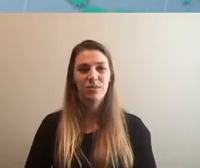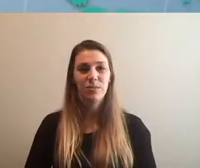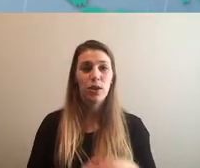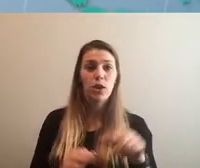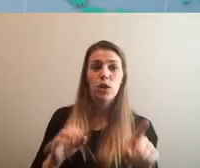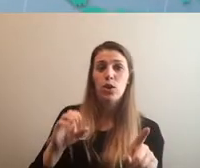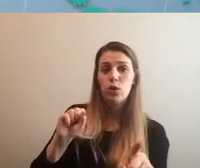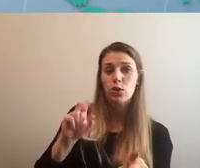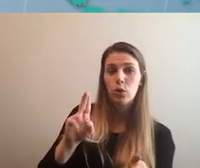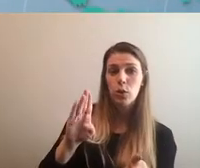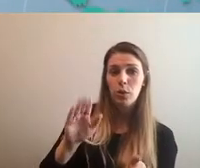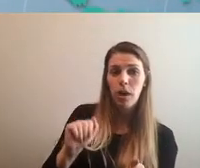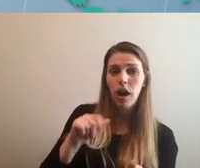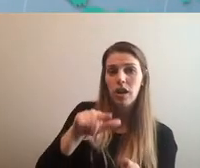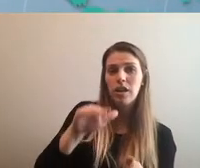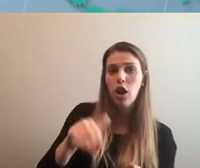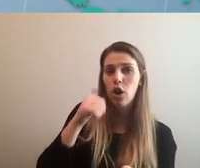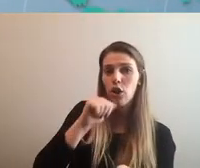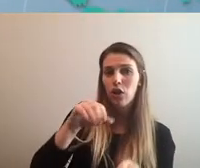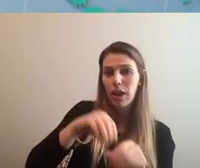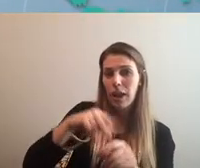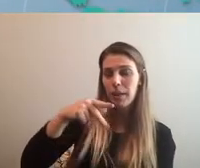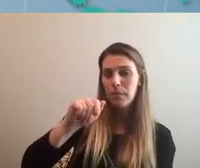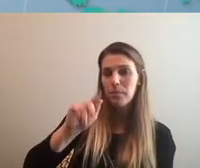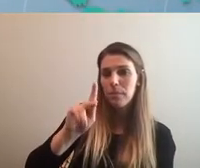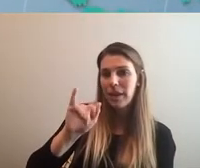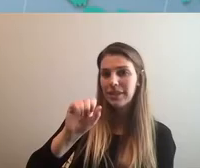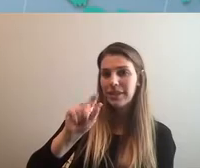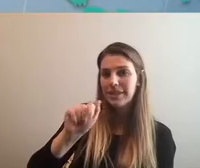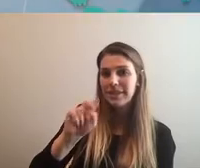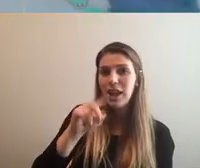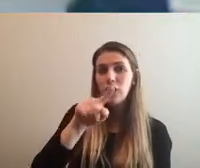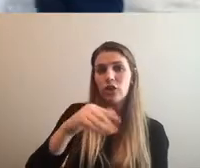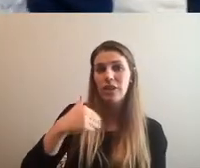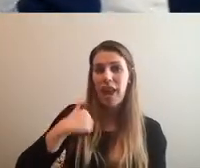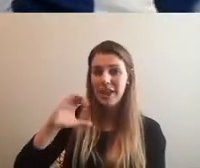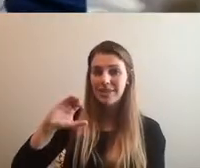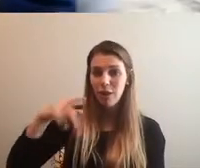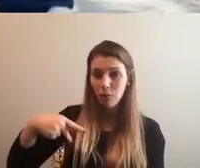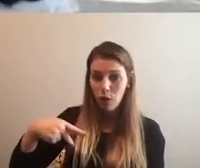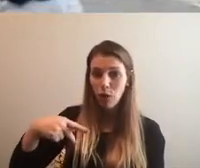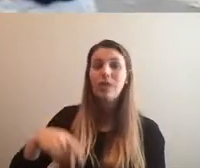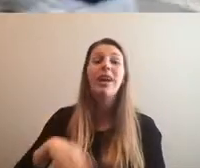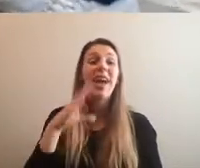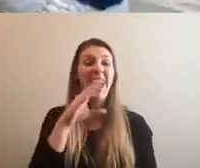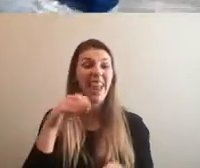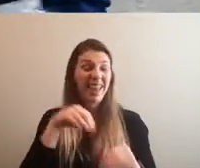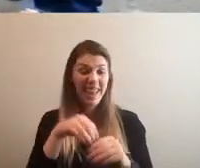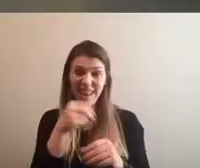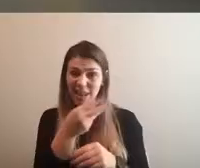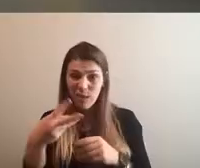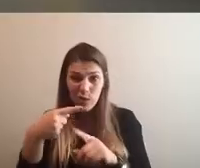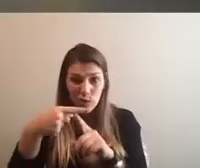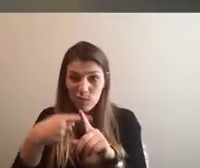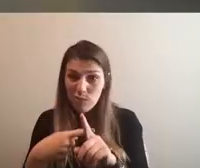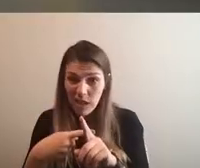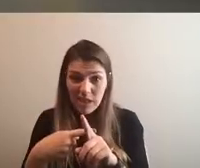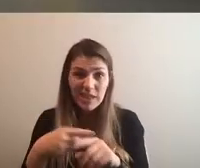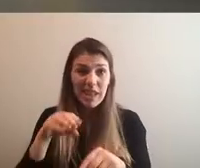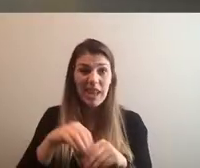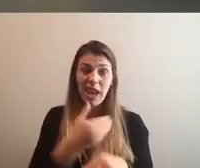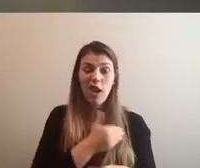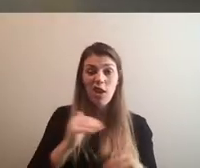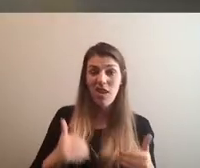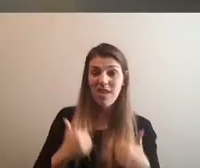Suba is a young girl in Pakistan. She has cerebral palsy, and in the course of just a few months, in our Young